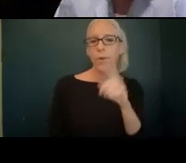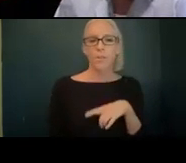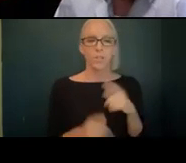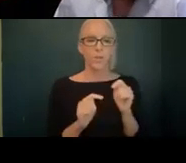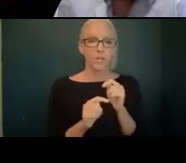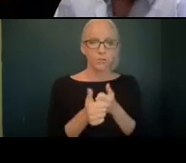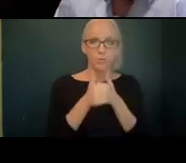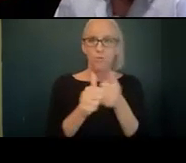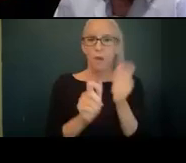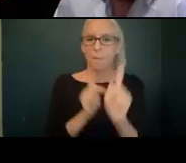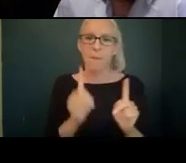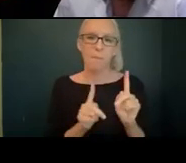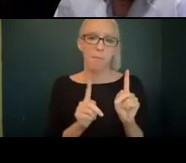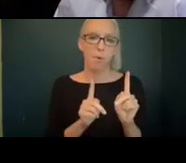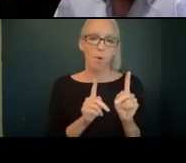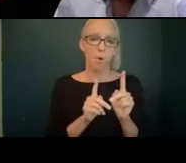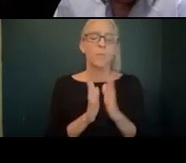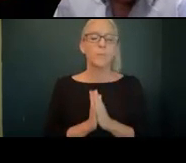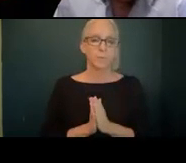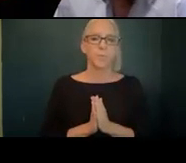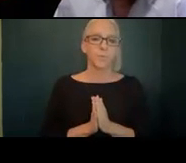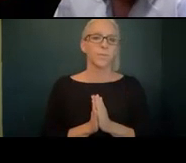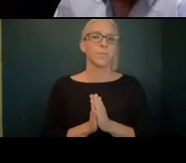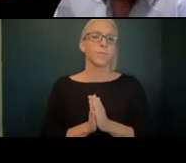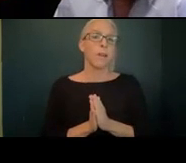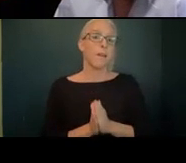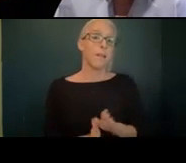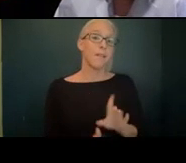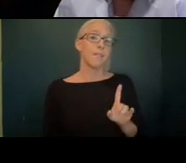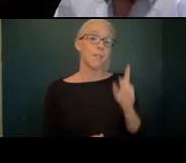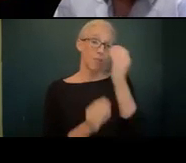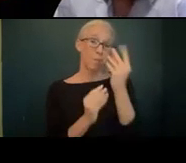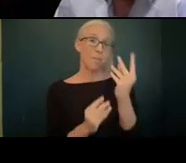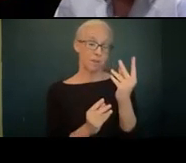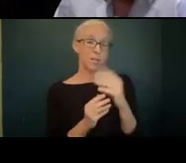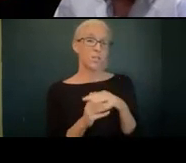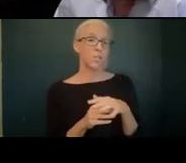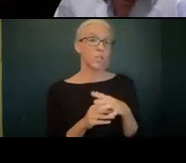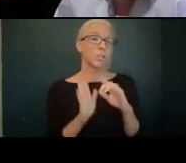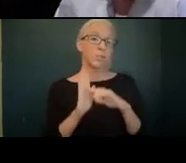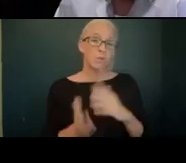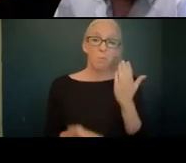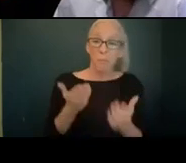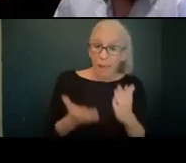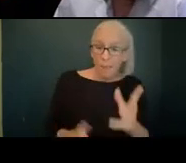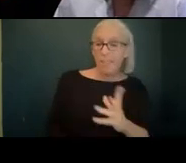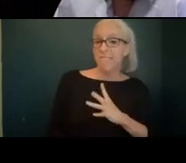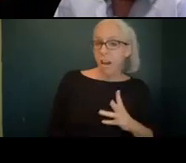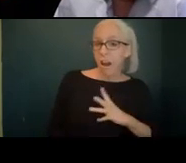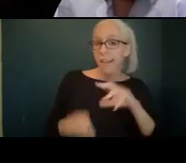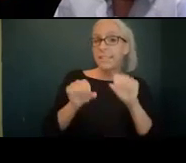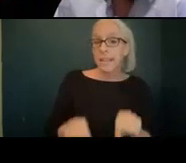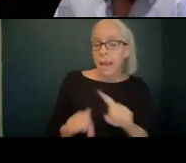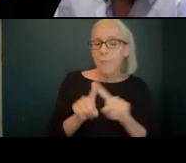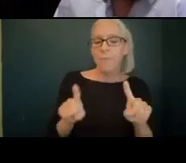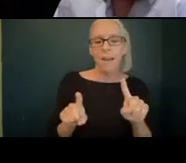those data down. Preliminary data suggests that it may be okay to get boosters from another one, but right now, I'm telling people stick to the vaccine